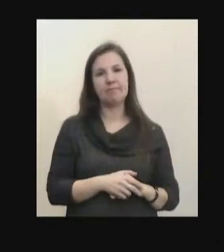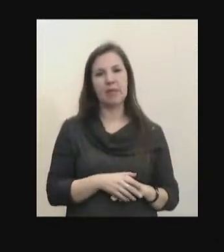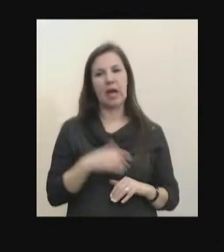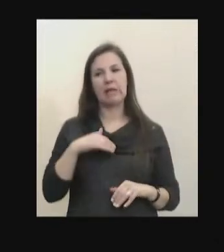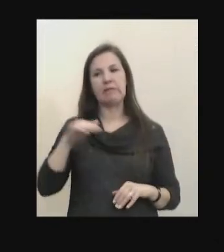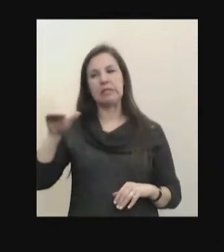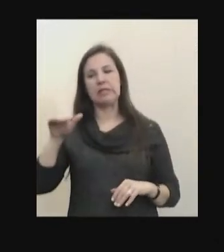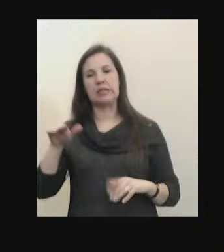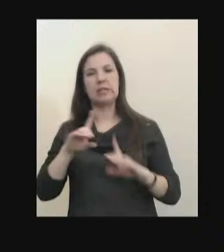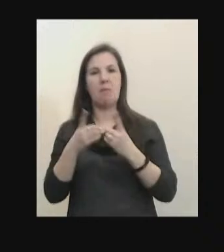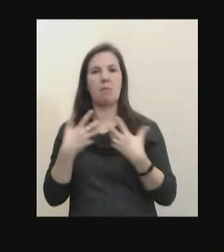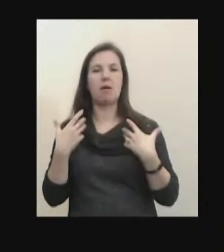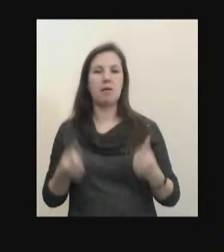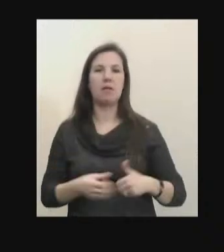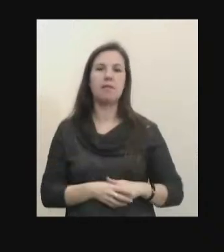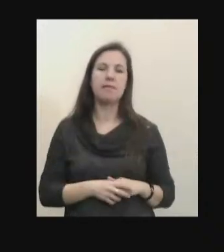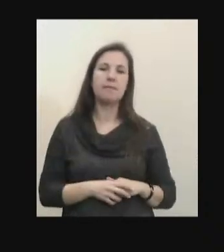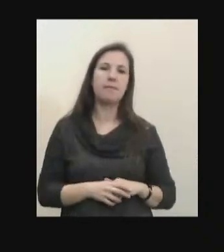Health.